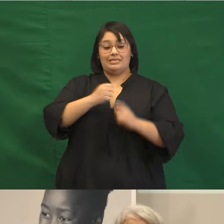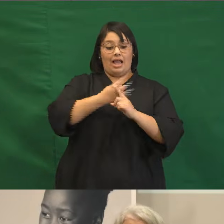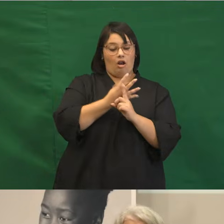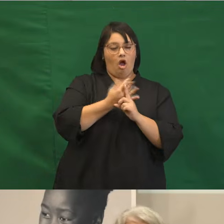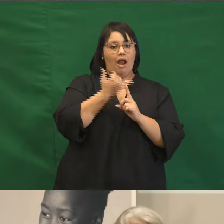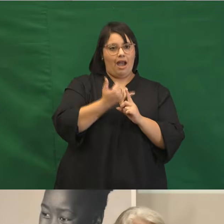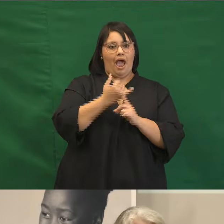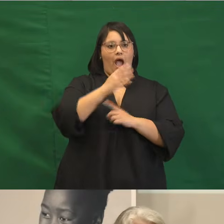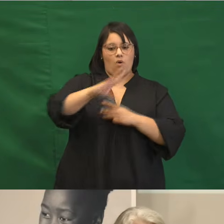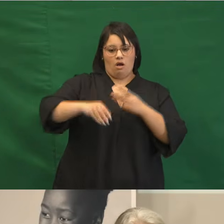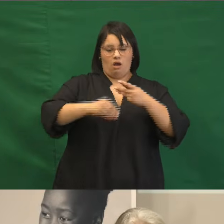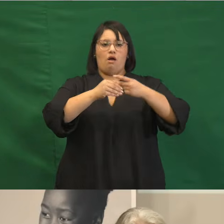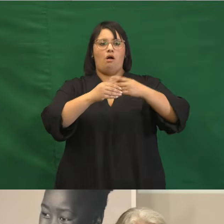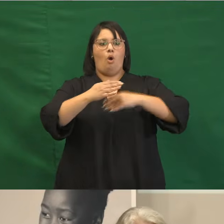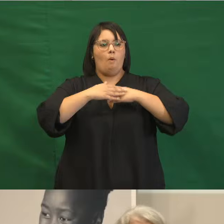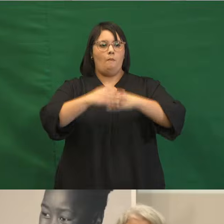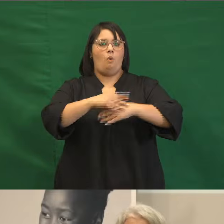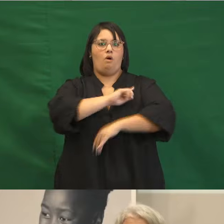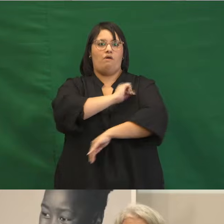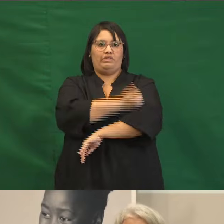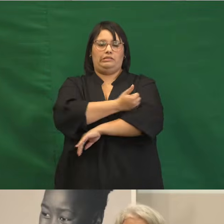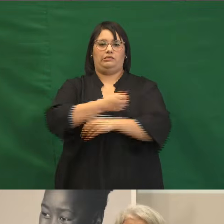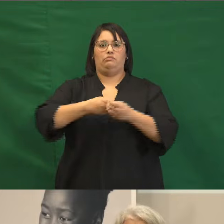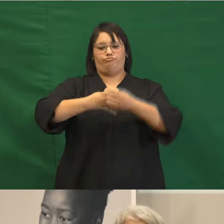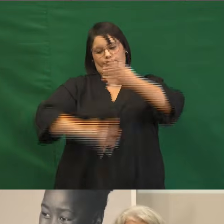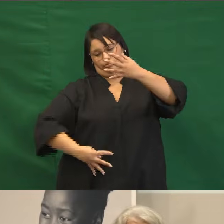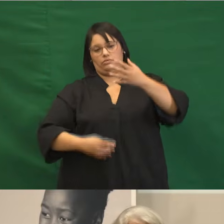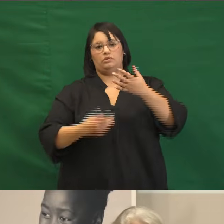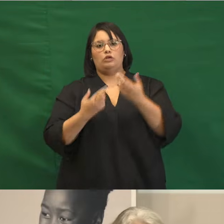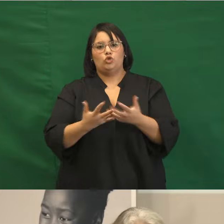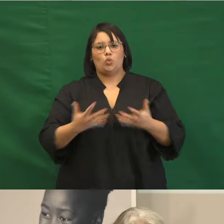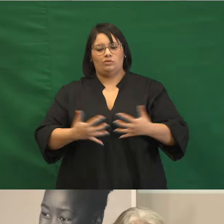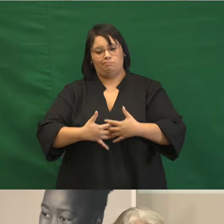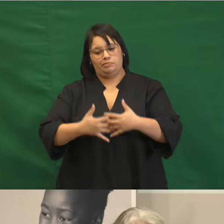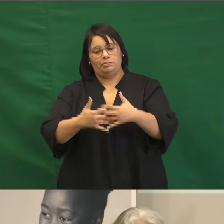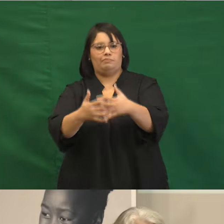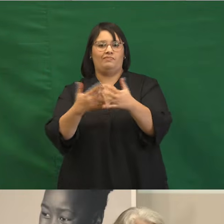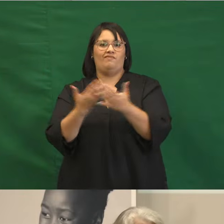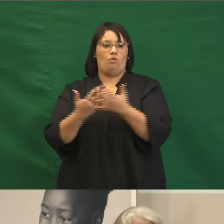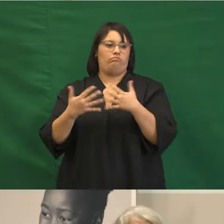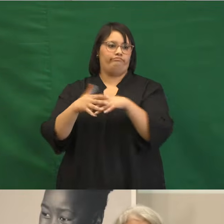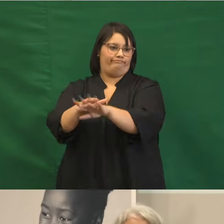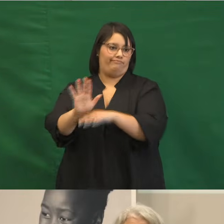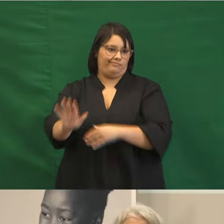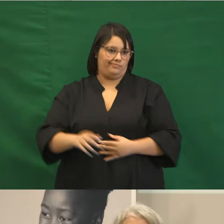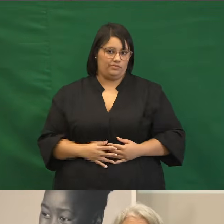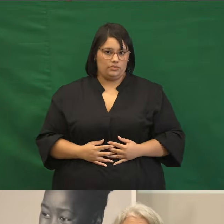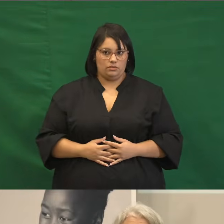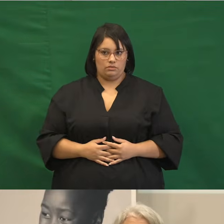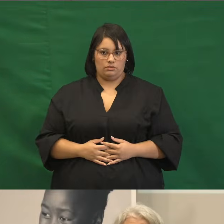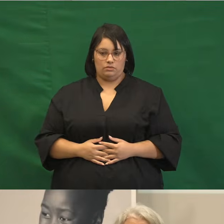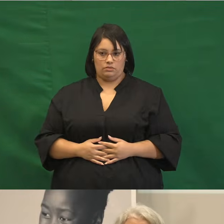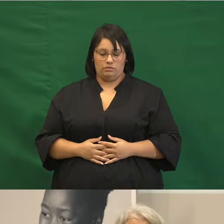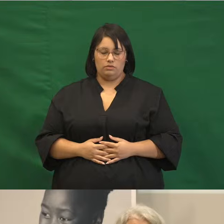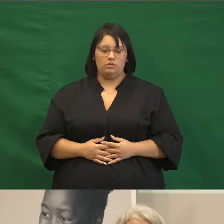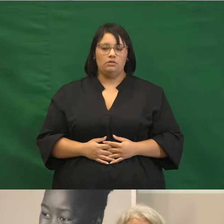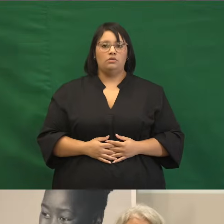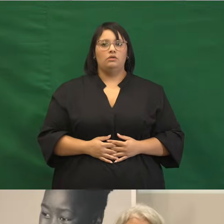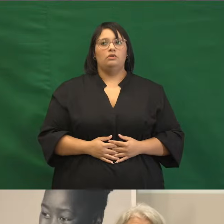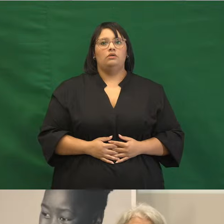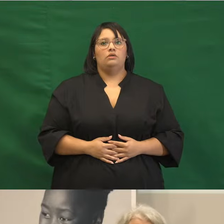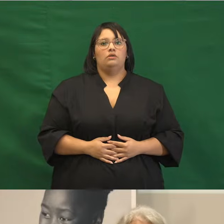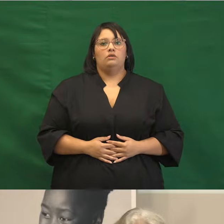to expand and support resource development and aggregation. So we want to